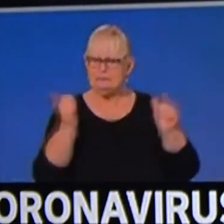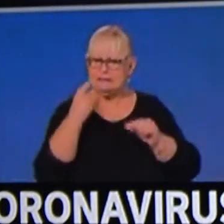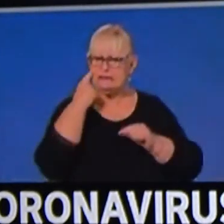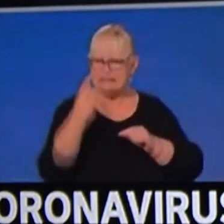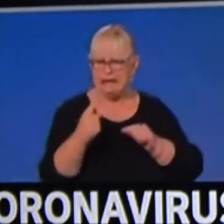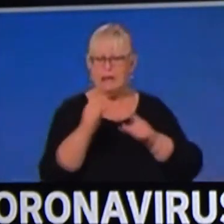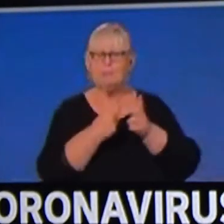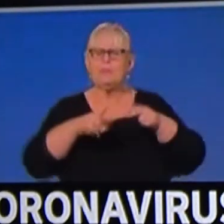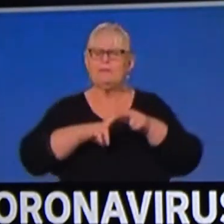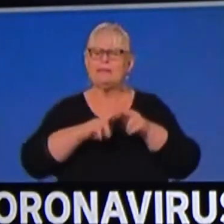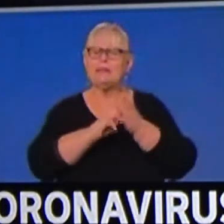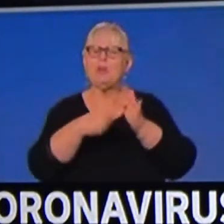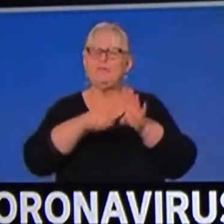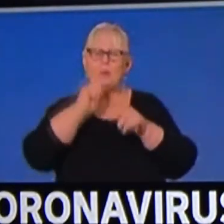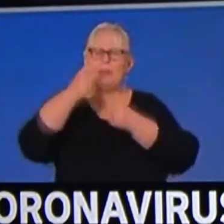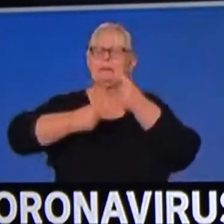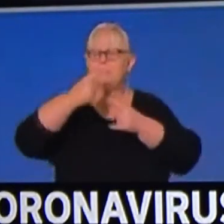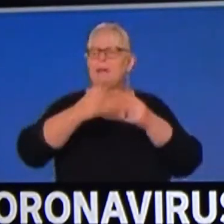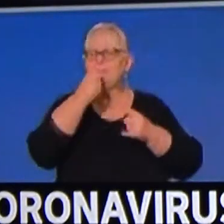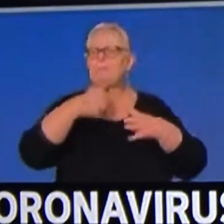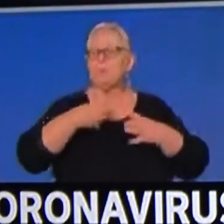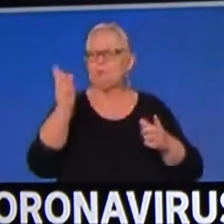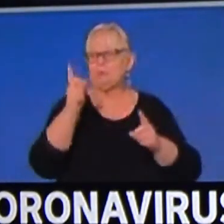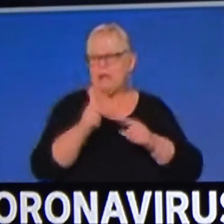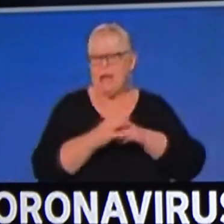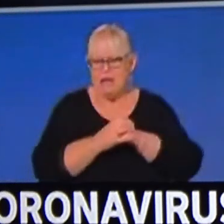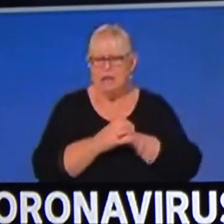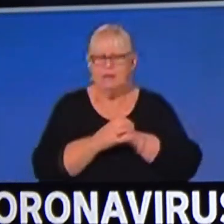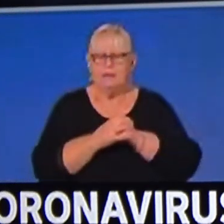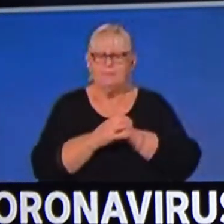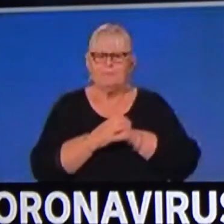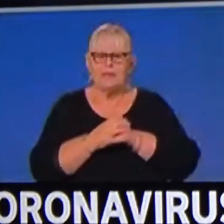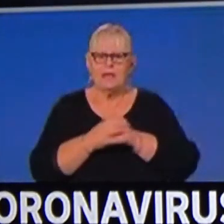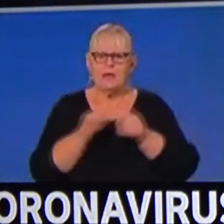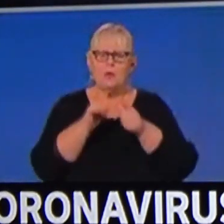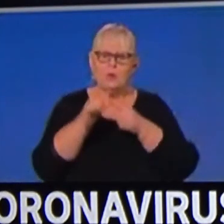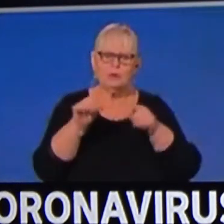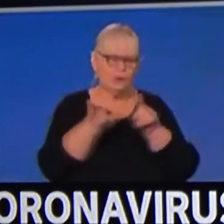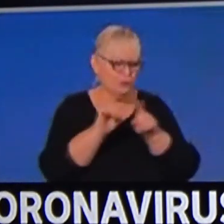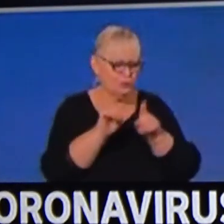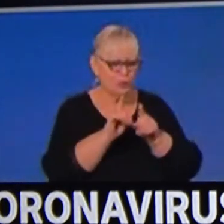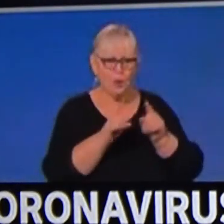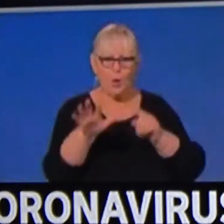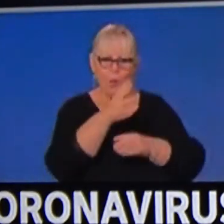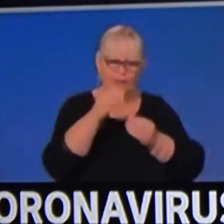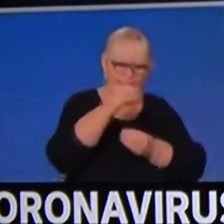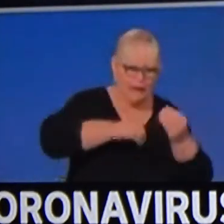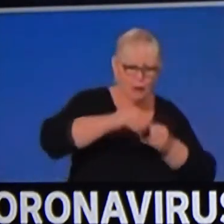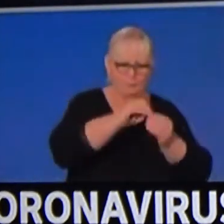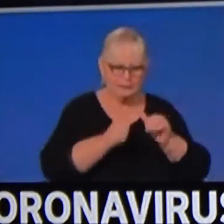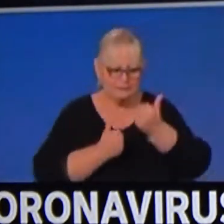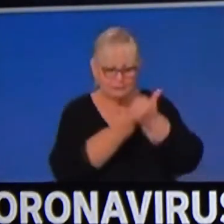will be taking you through some more of that data today, and also getting the key economic supports